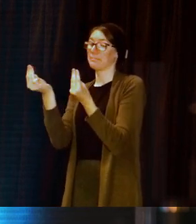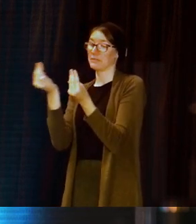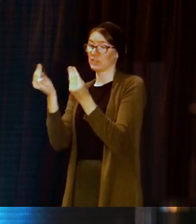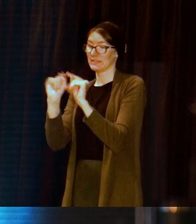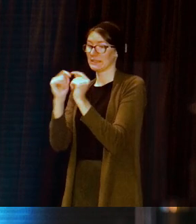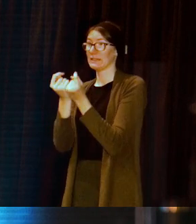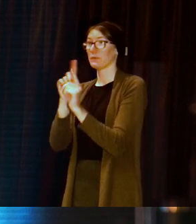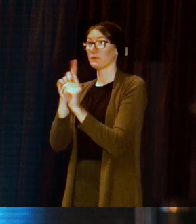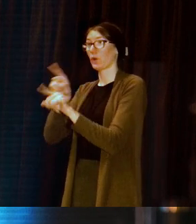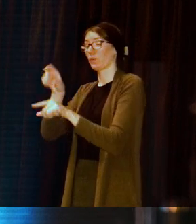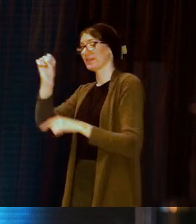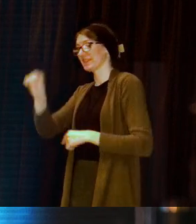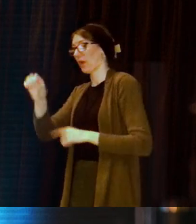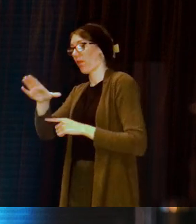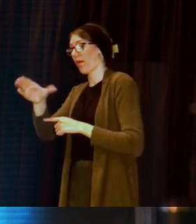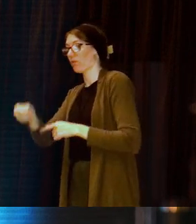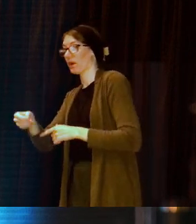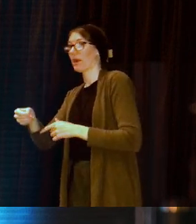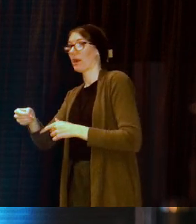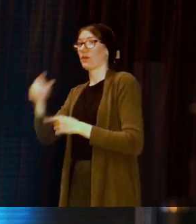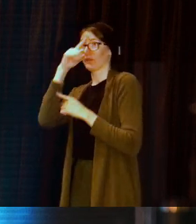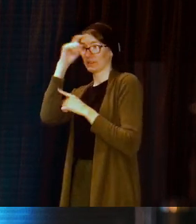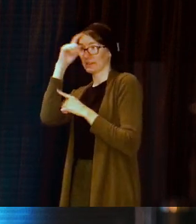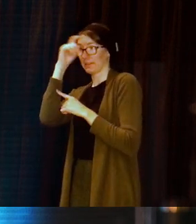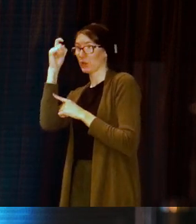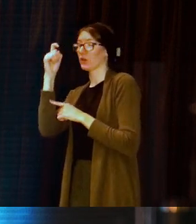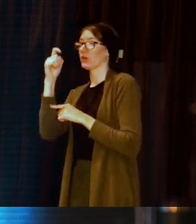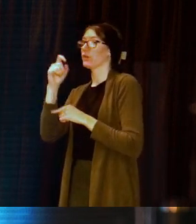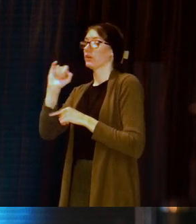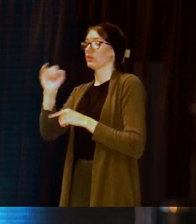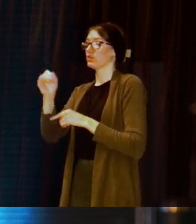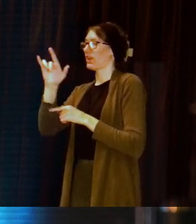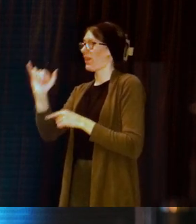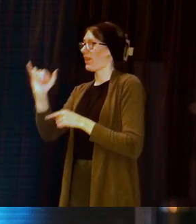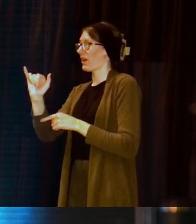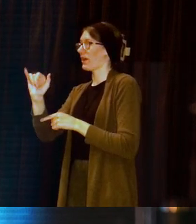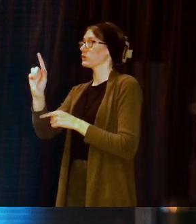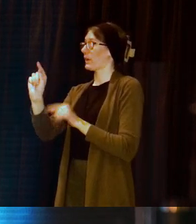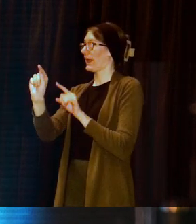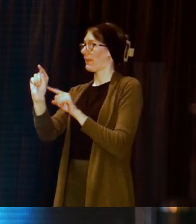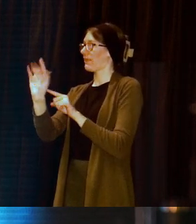a missions team to South Africa this summer. It's going to be